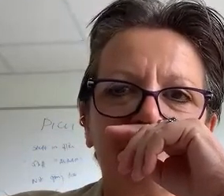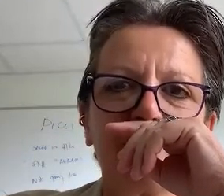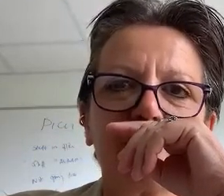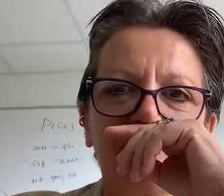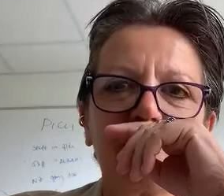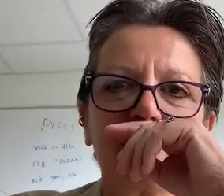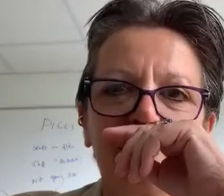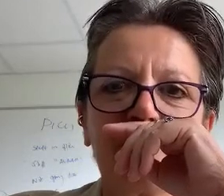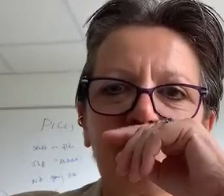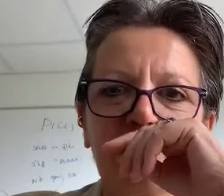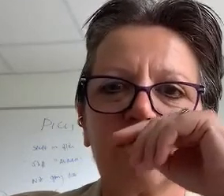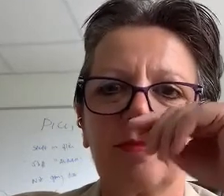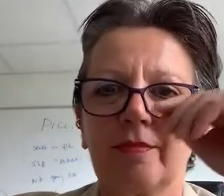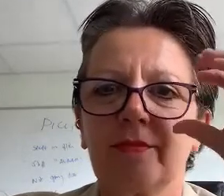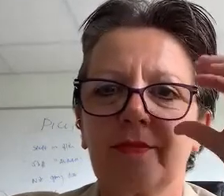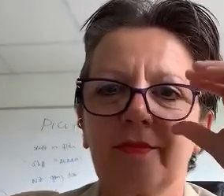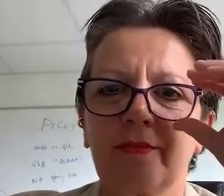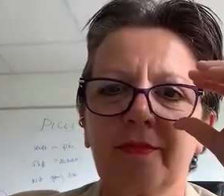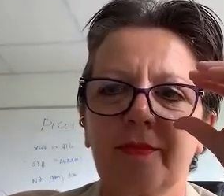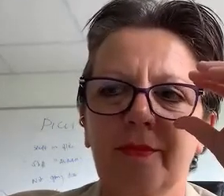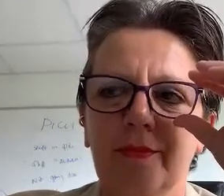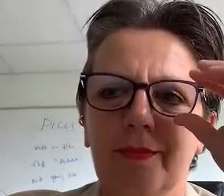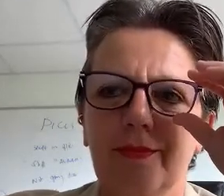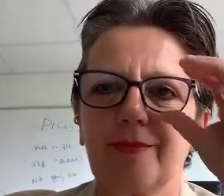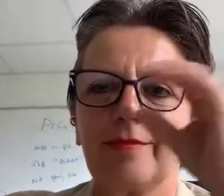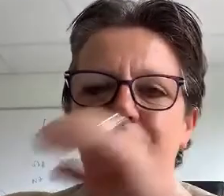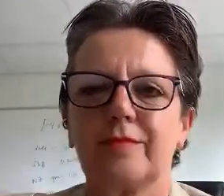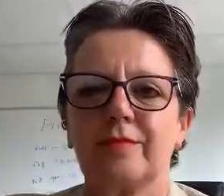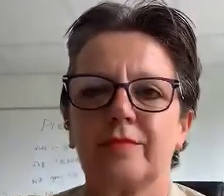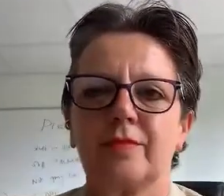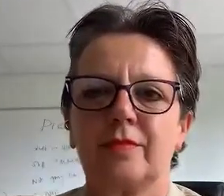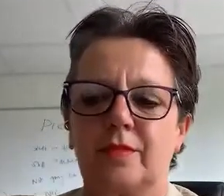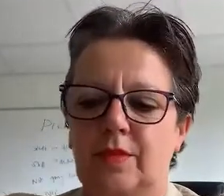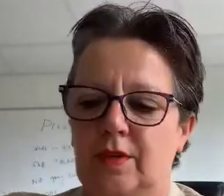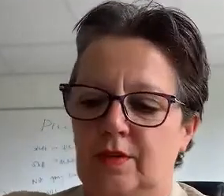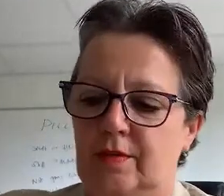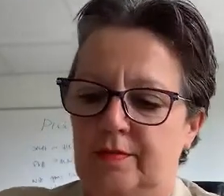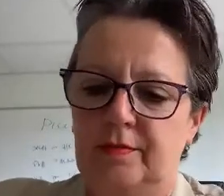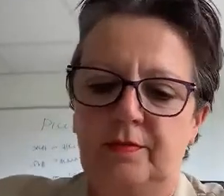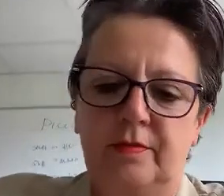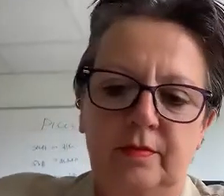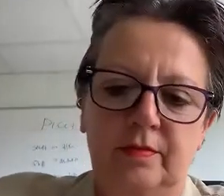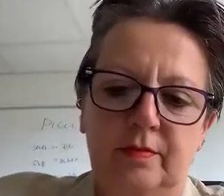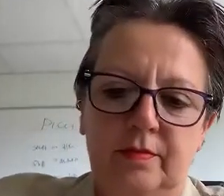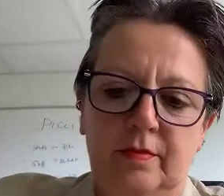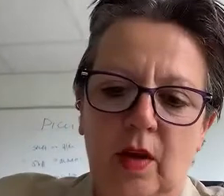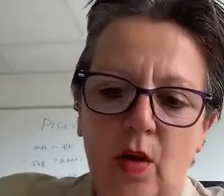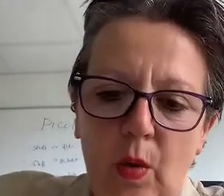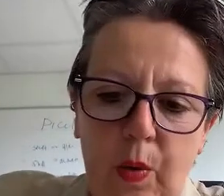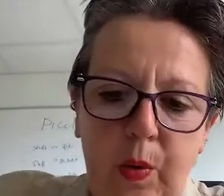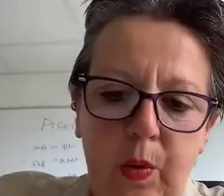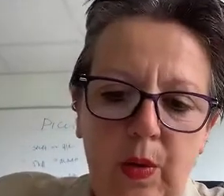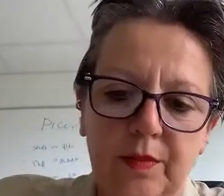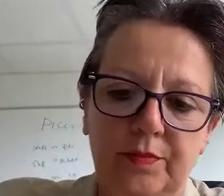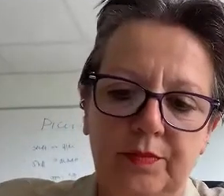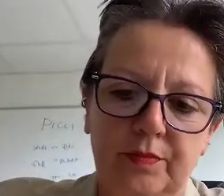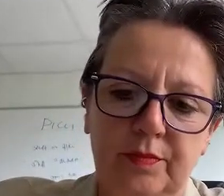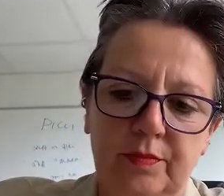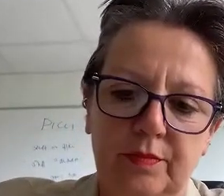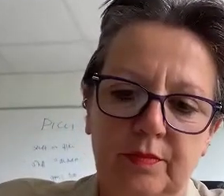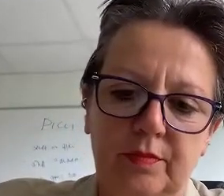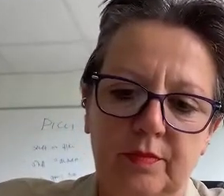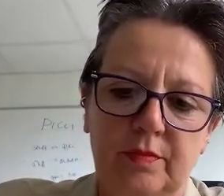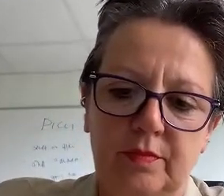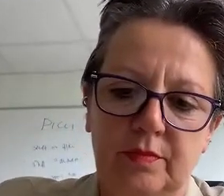of Nursing, also for the Trust, and is working for Enfield Mental Health Services